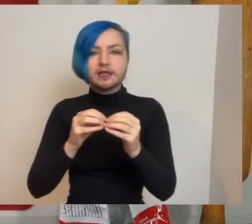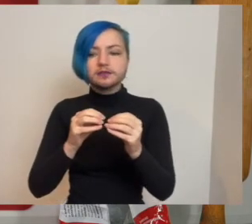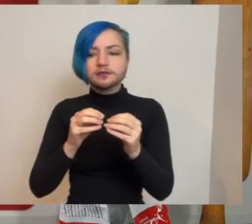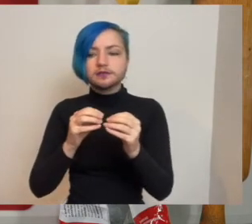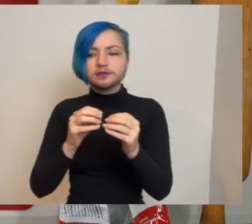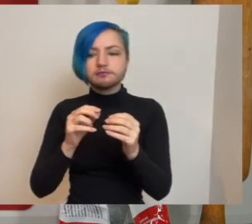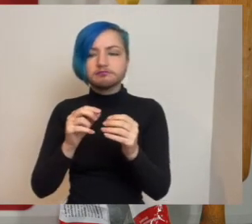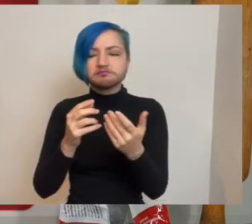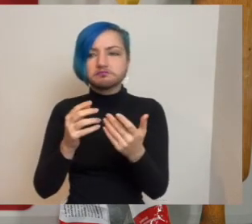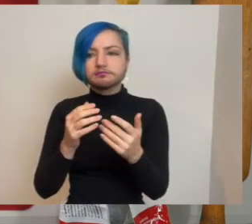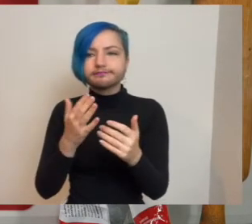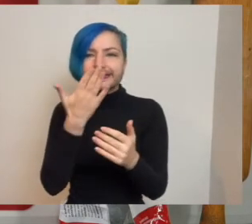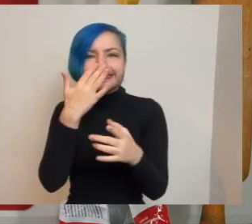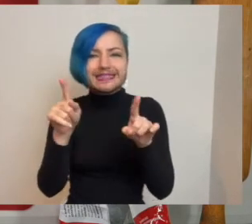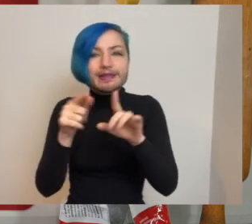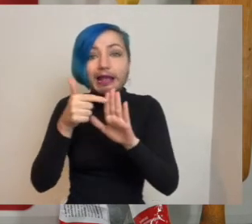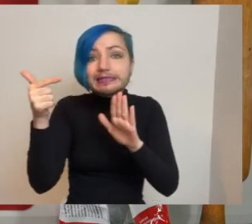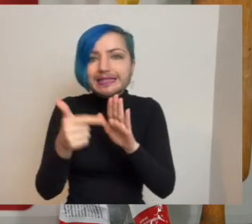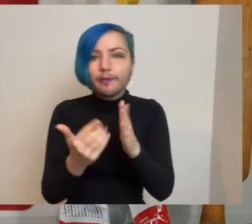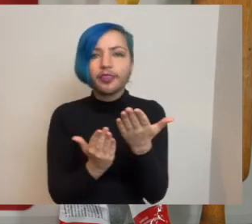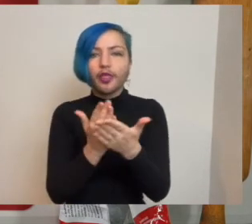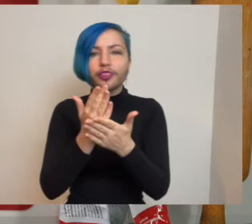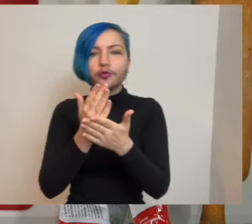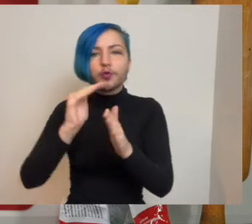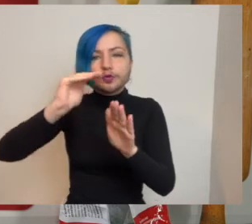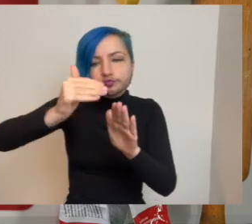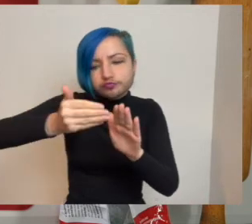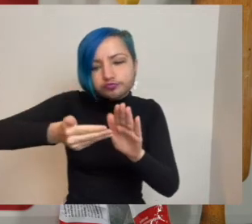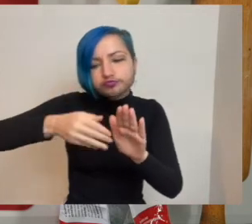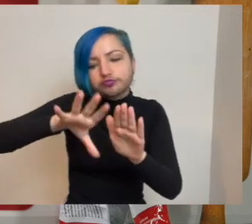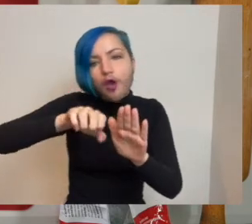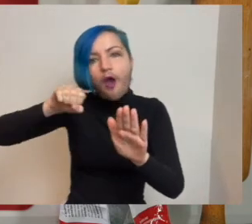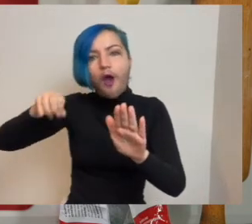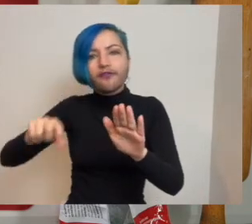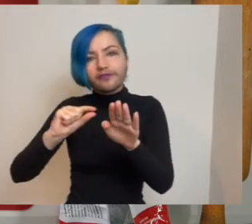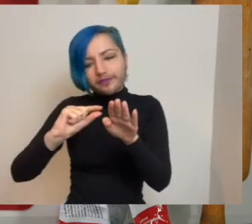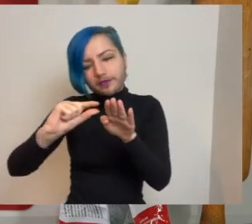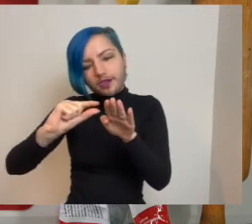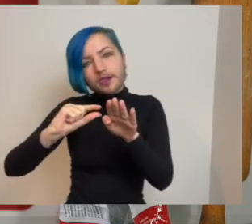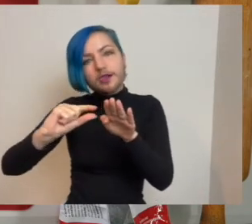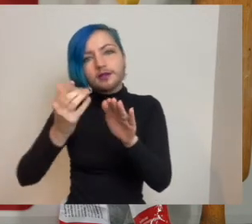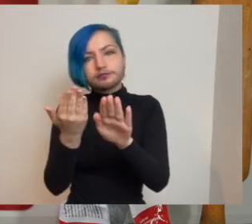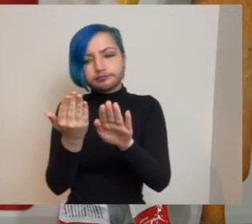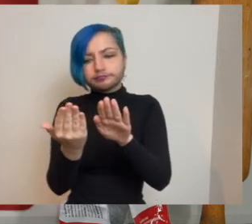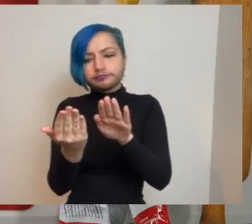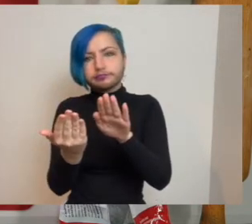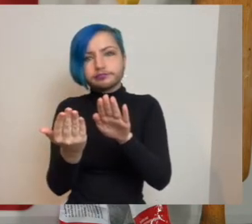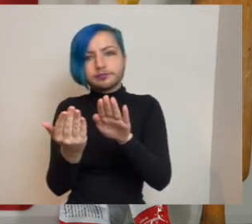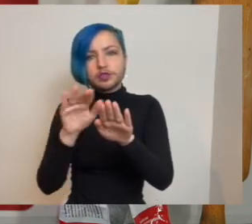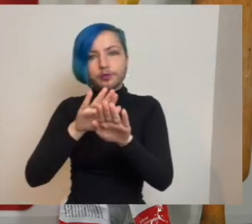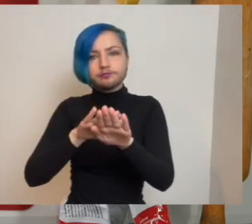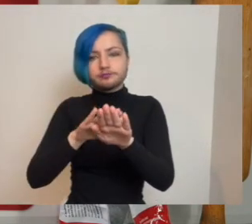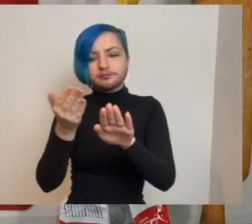superficial depth by carving out some of the clay to bring other